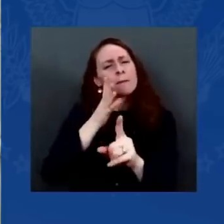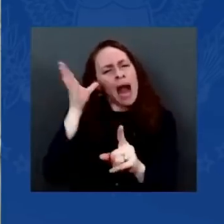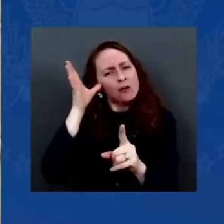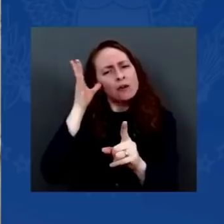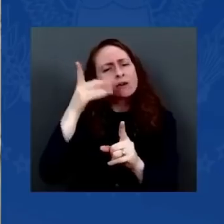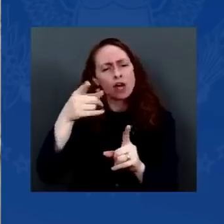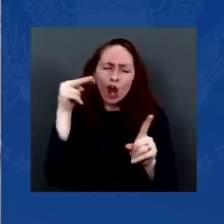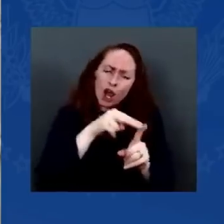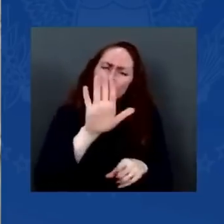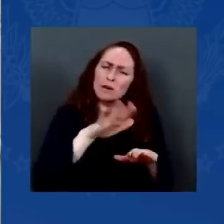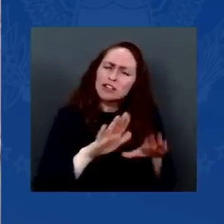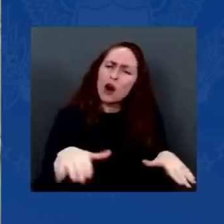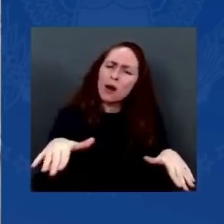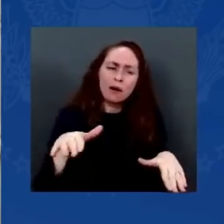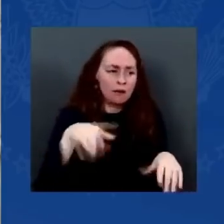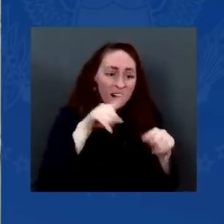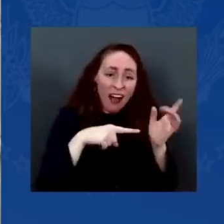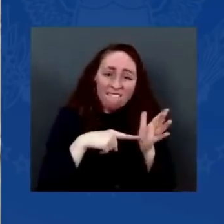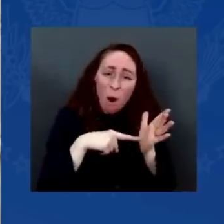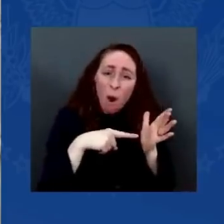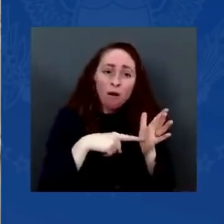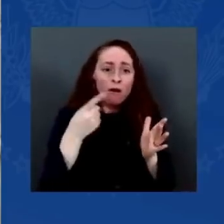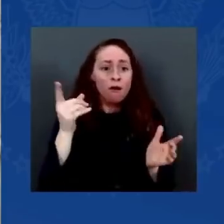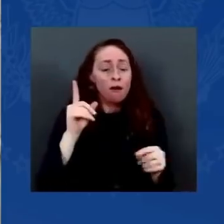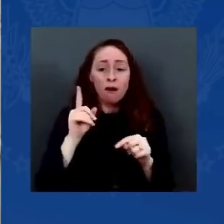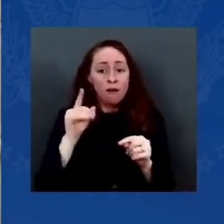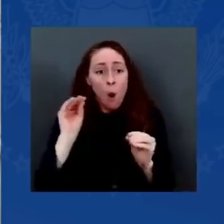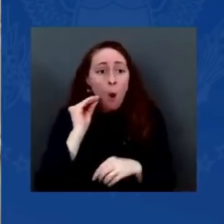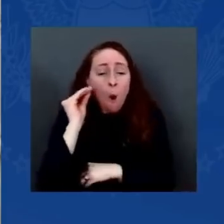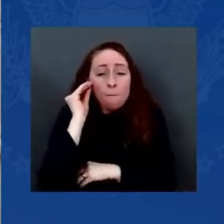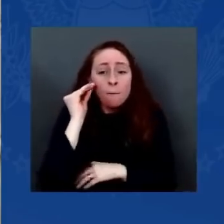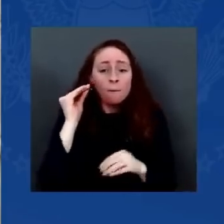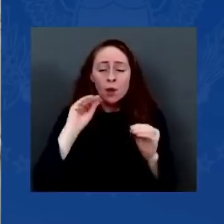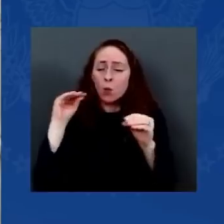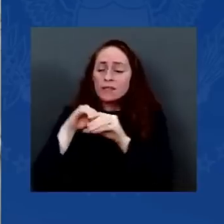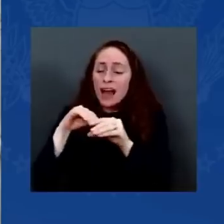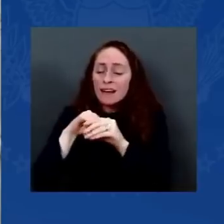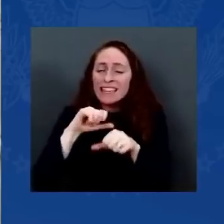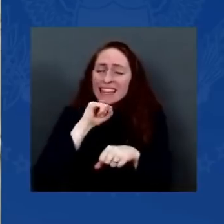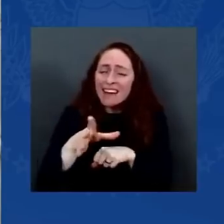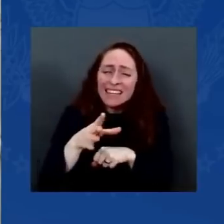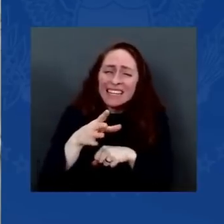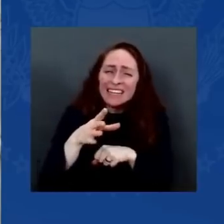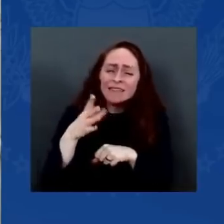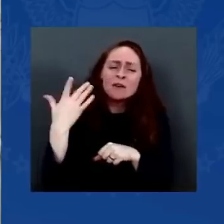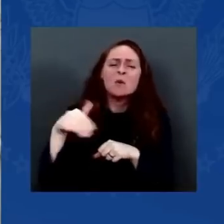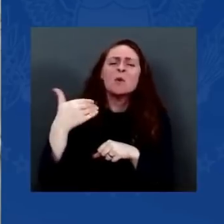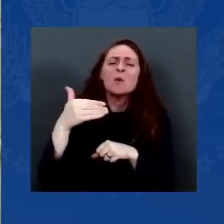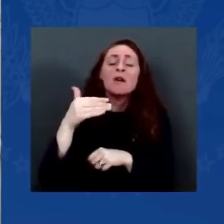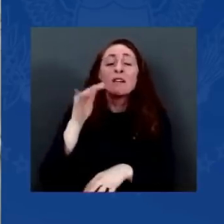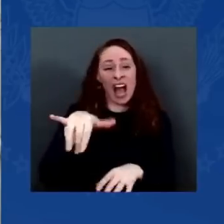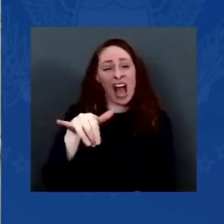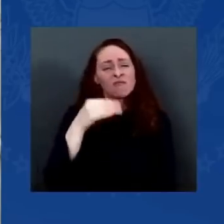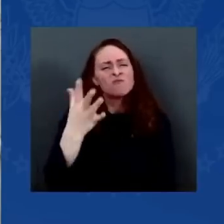against. You have no savings. It's wrong. But all the things in that bill are going